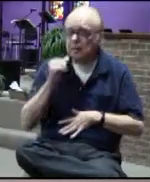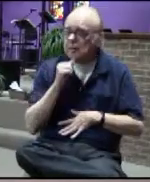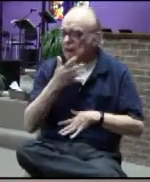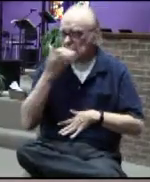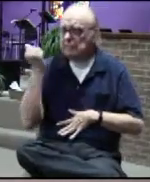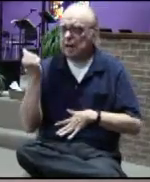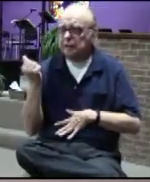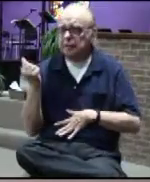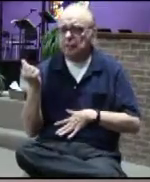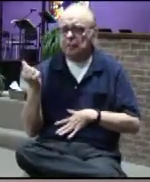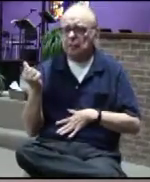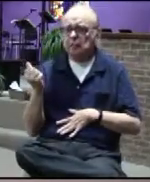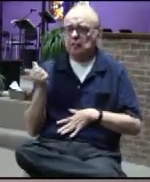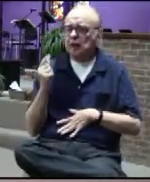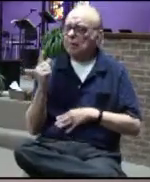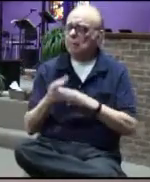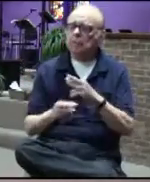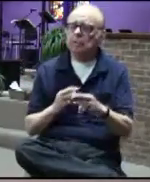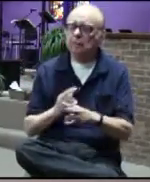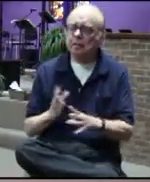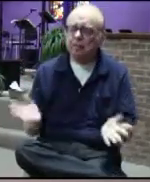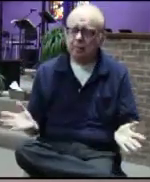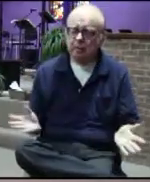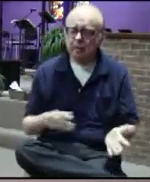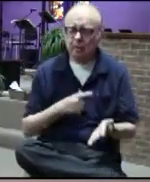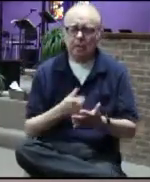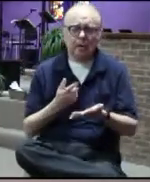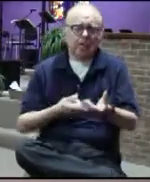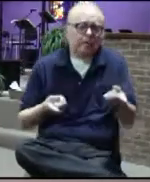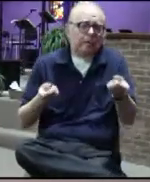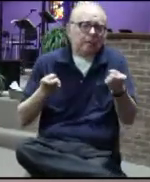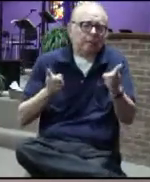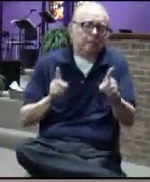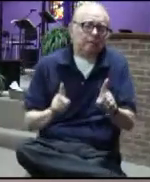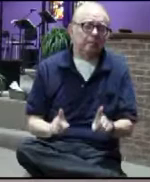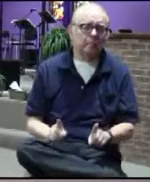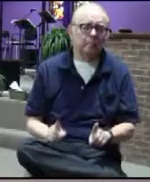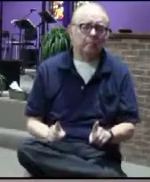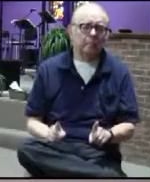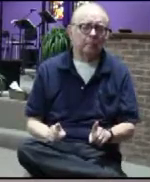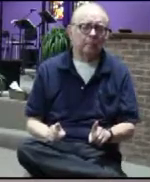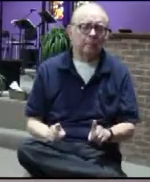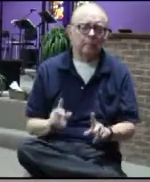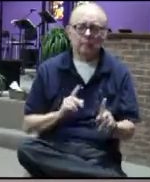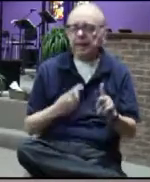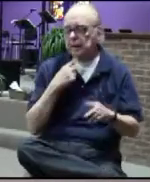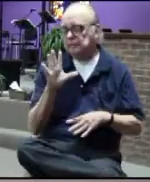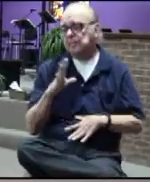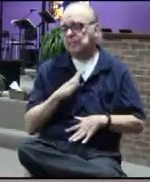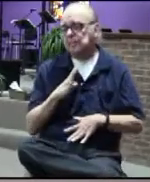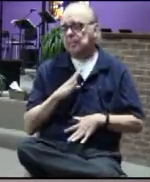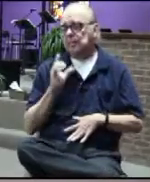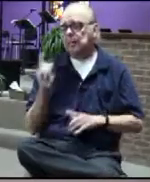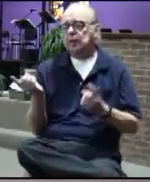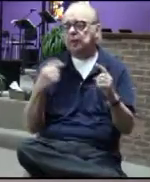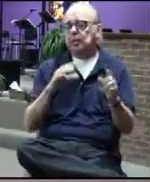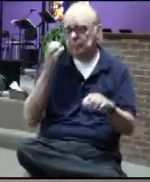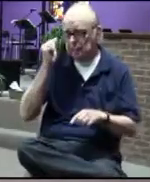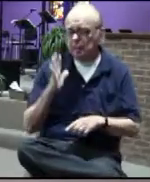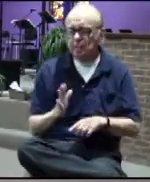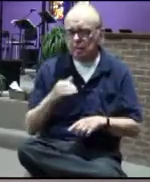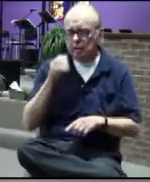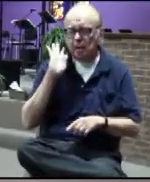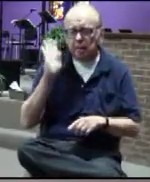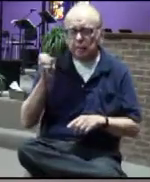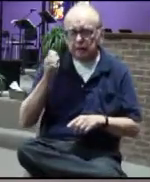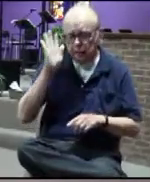best in the world. And then what ends up happening is people say, okay, well, you need to come to God and God be